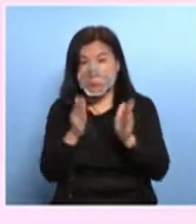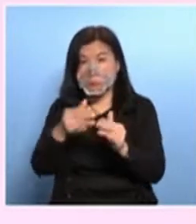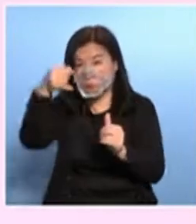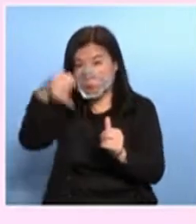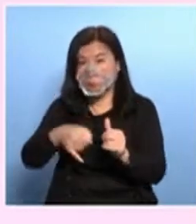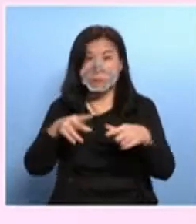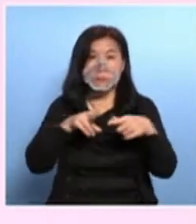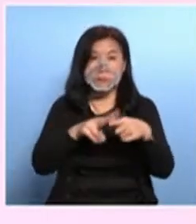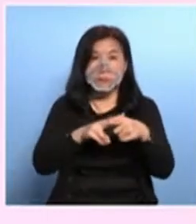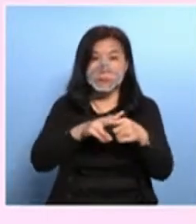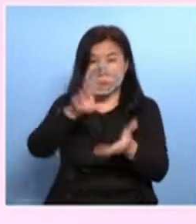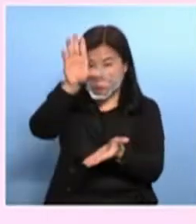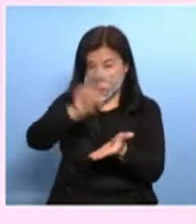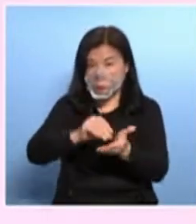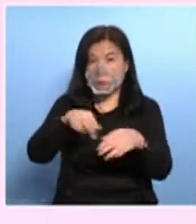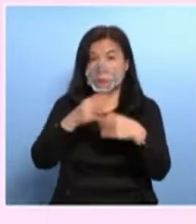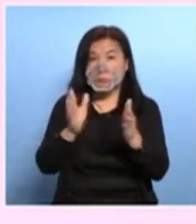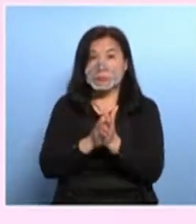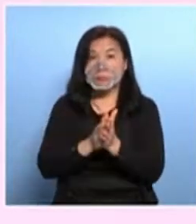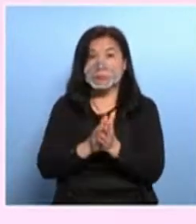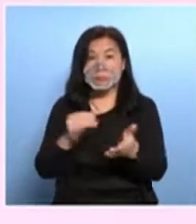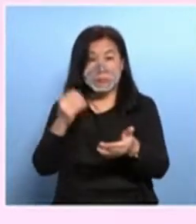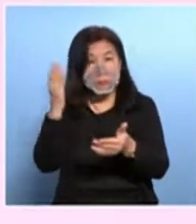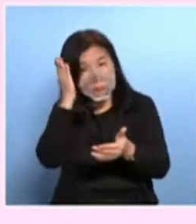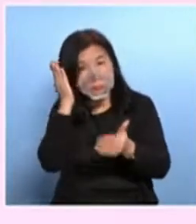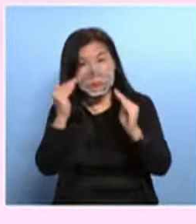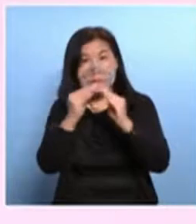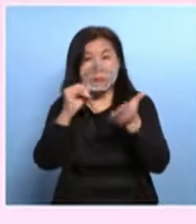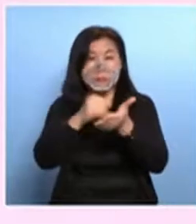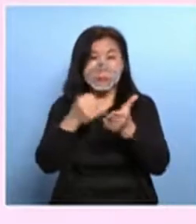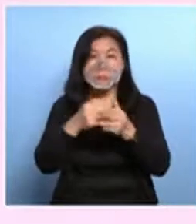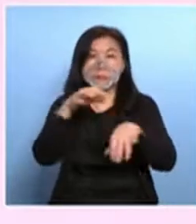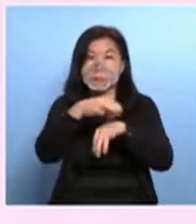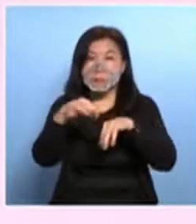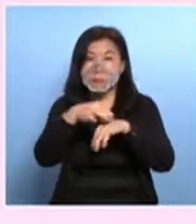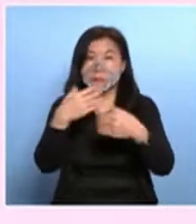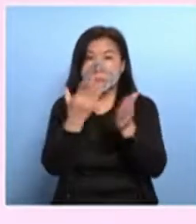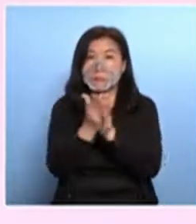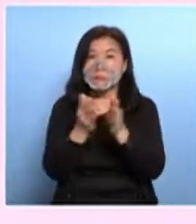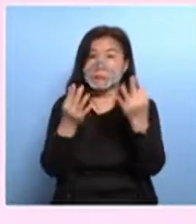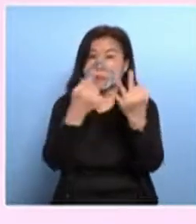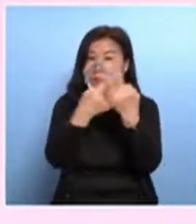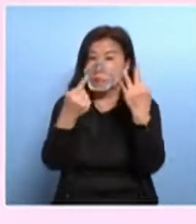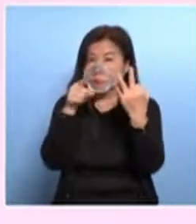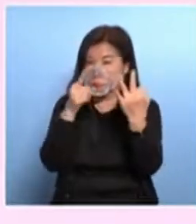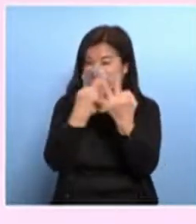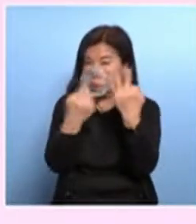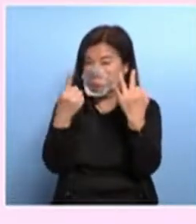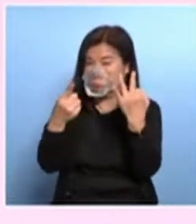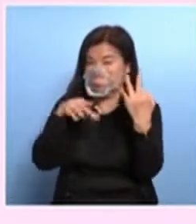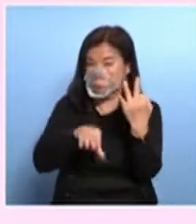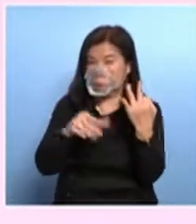around $3.1 billion for the government when a one-off rates concession is implemented in the future.